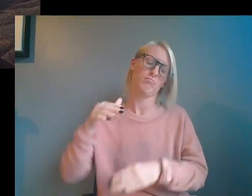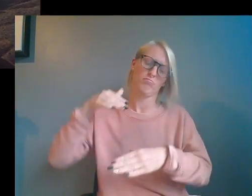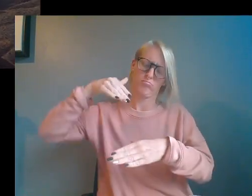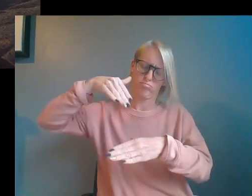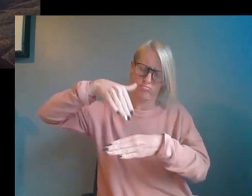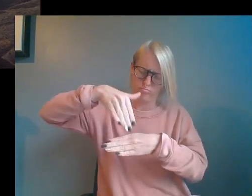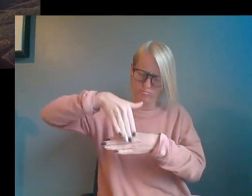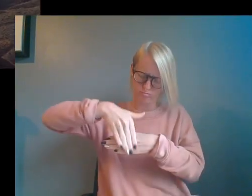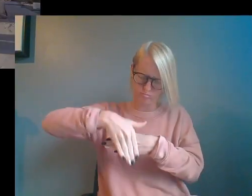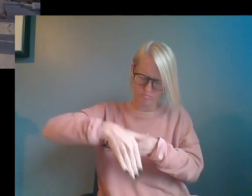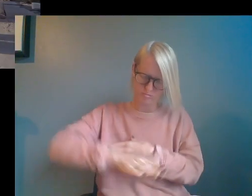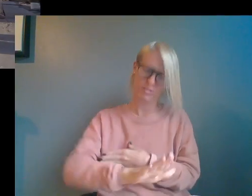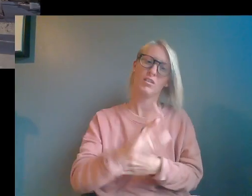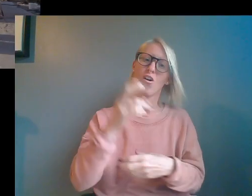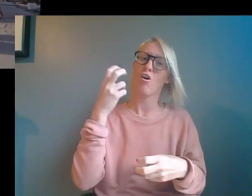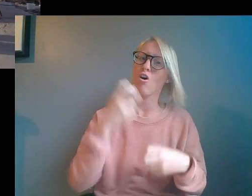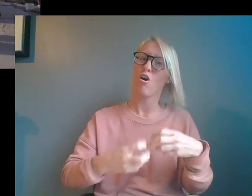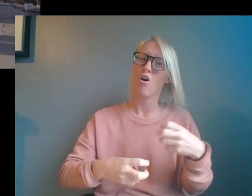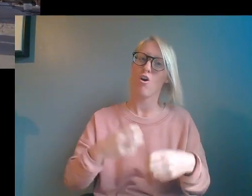drivers.